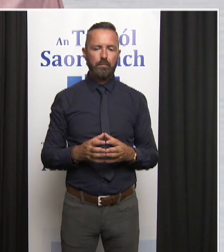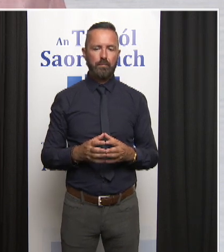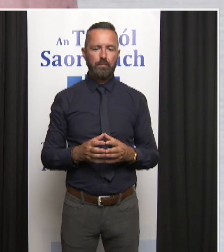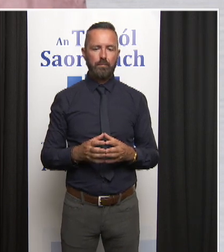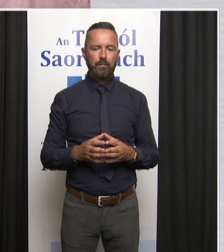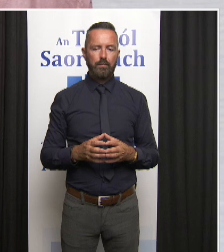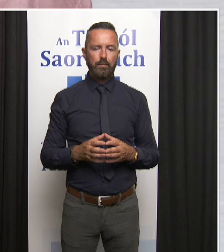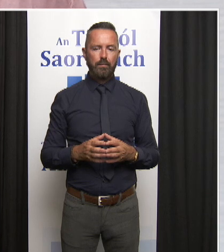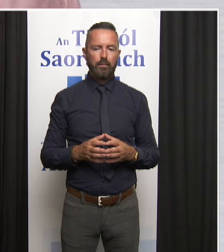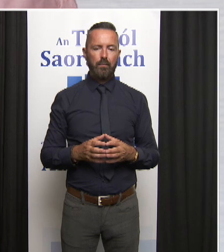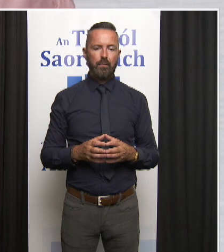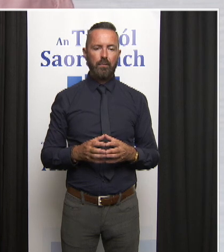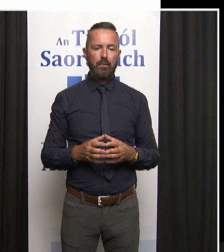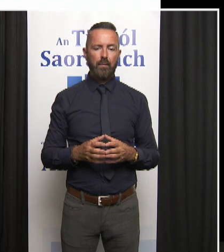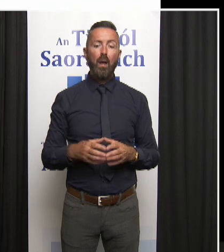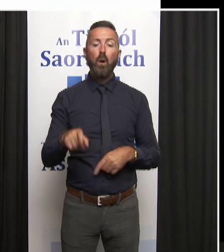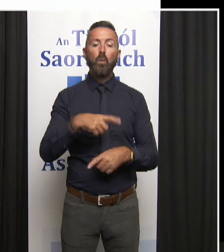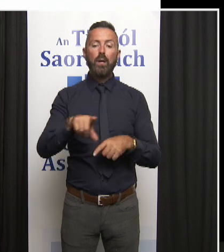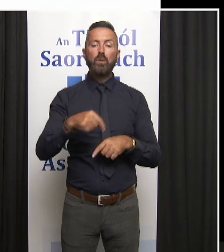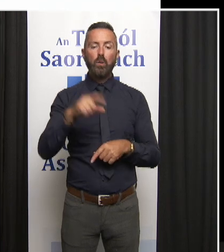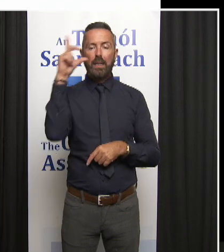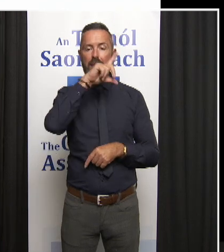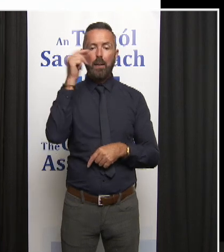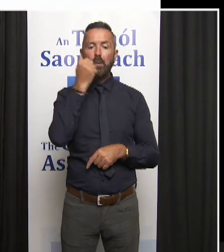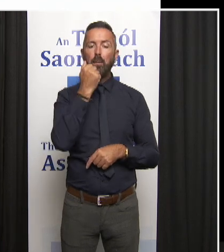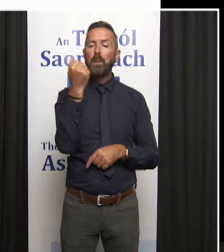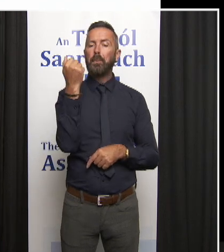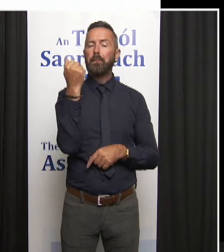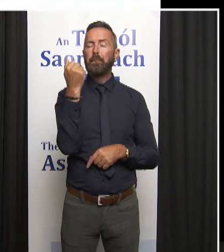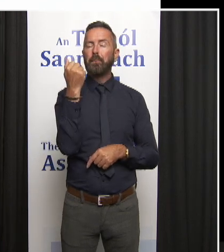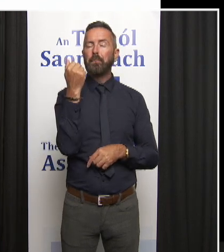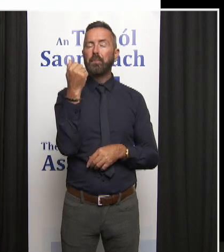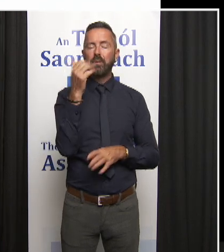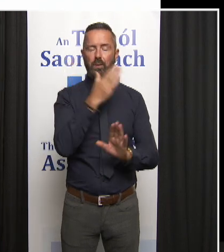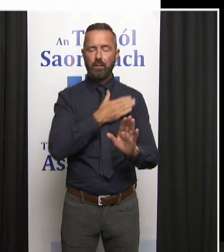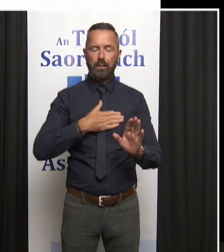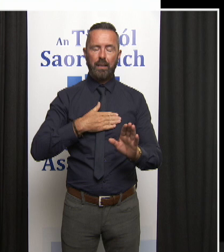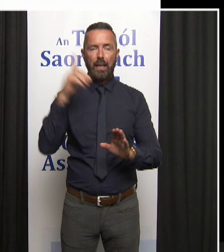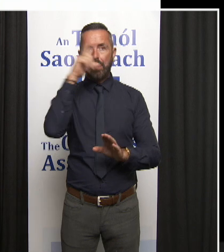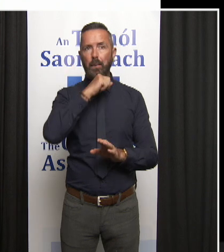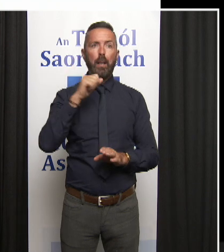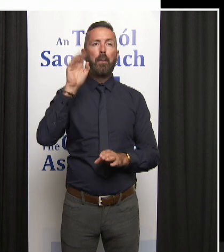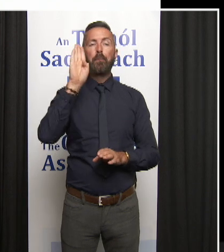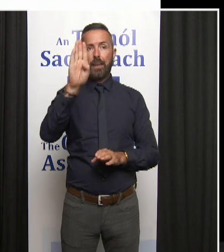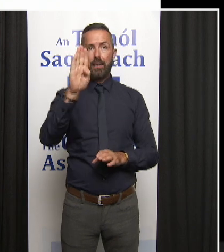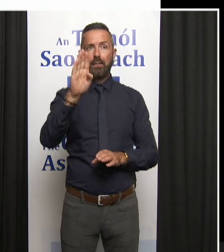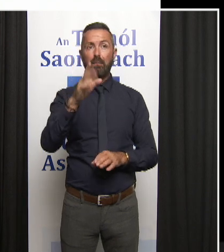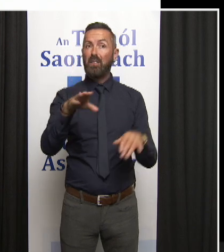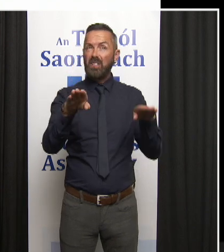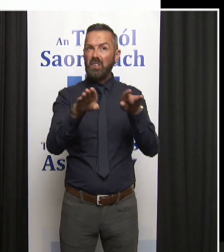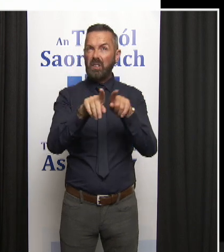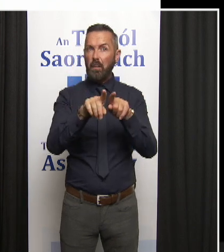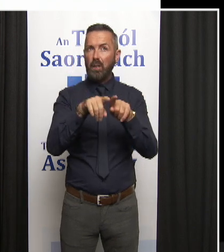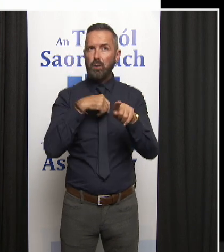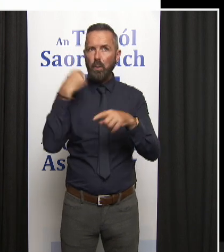All right, so we chose example B as a good structure, kind of very similar to London. And we just thought it was a simpler structure,